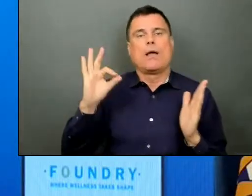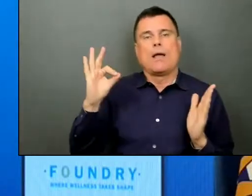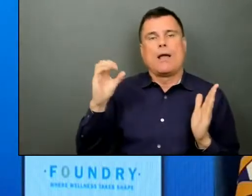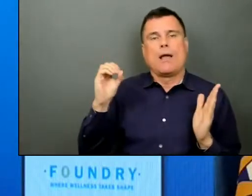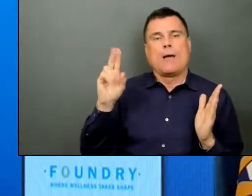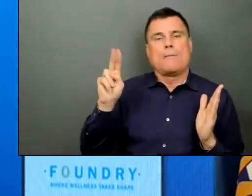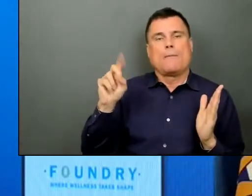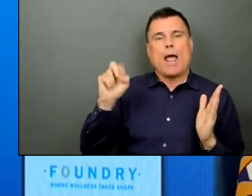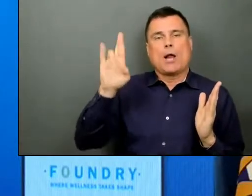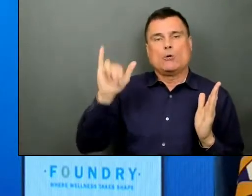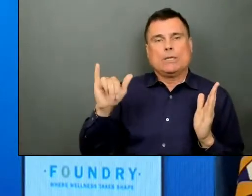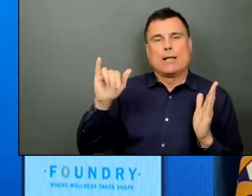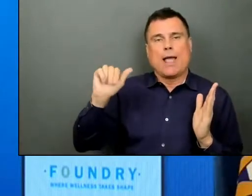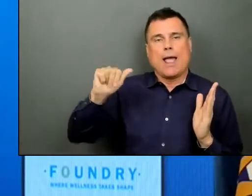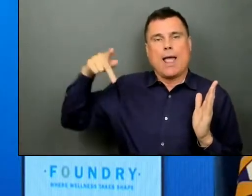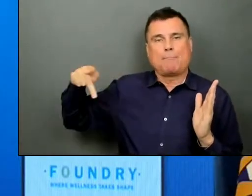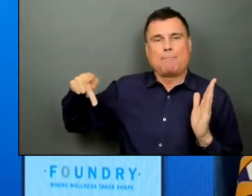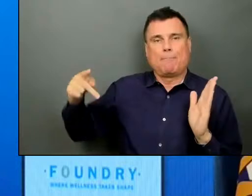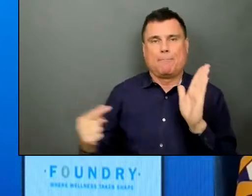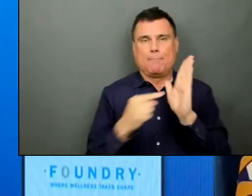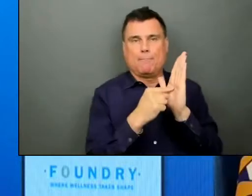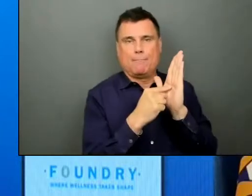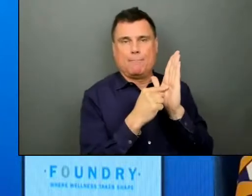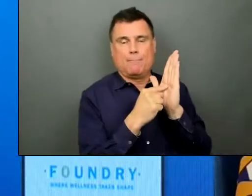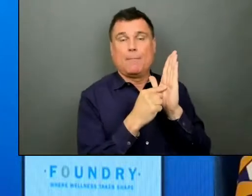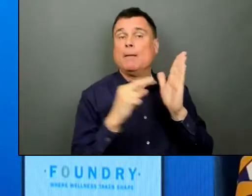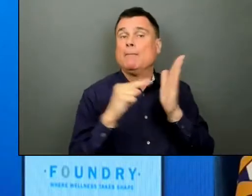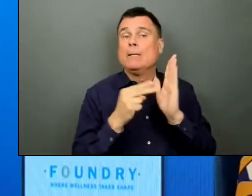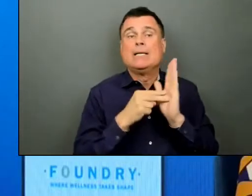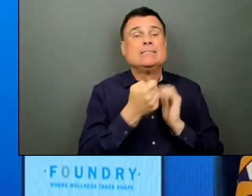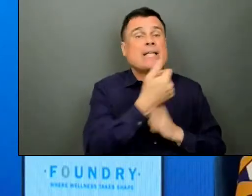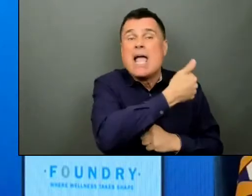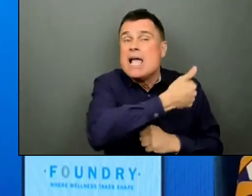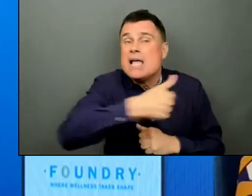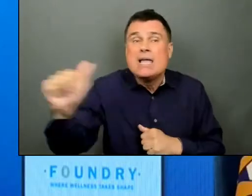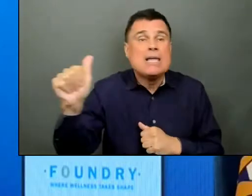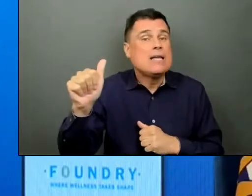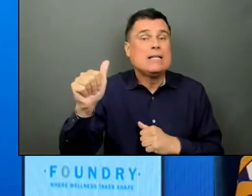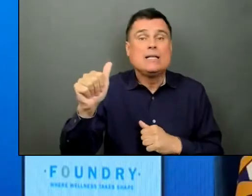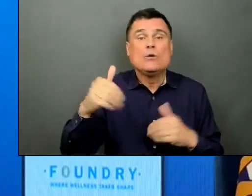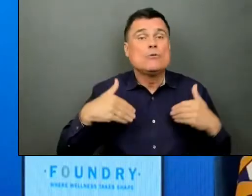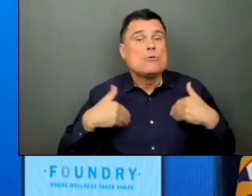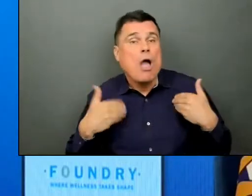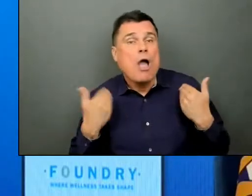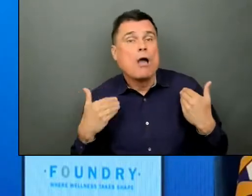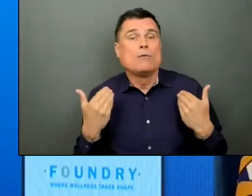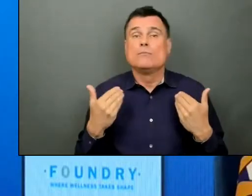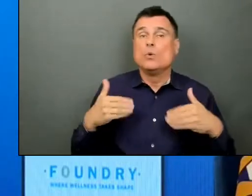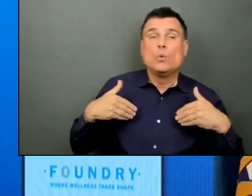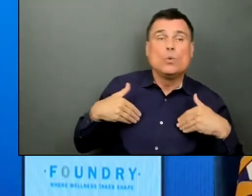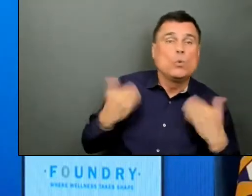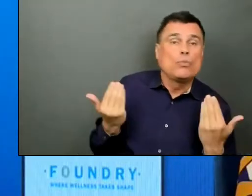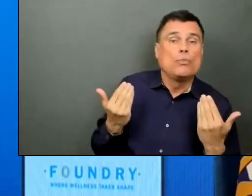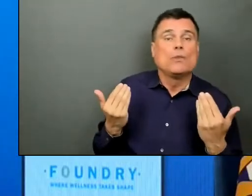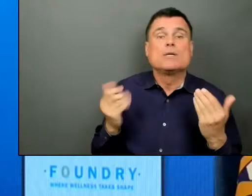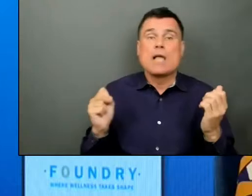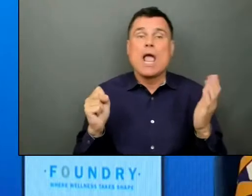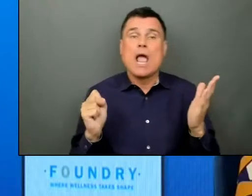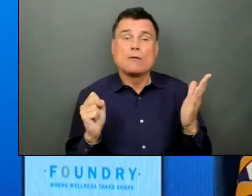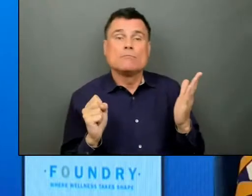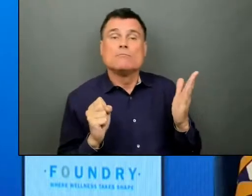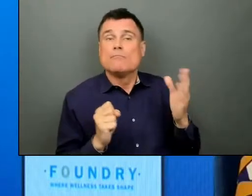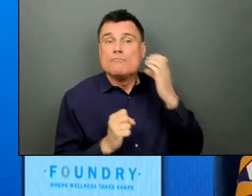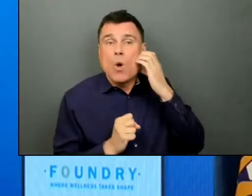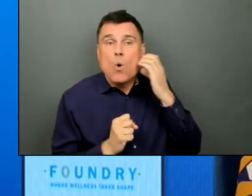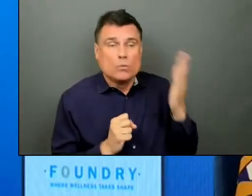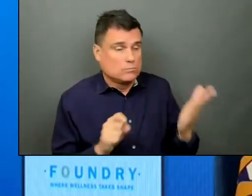deserve. Through this mobile device, computer or phone from exceptional Foundry staff, they are welcoming